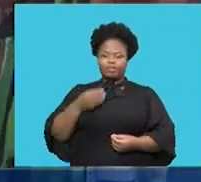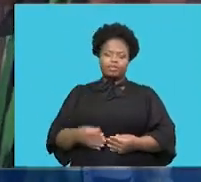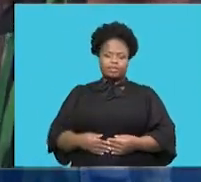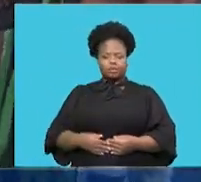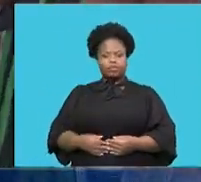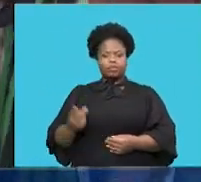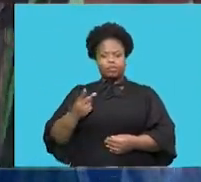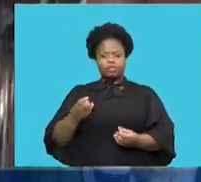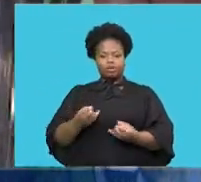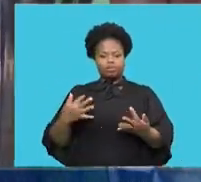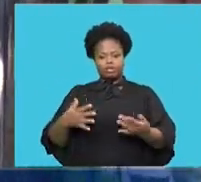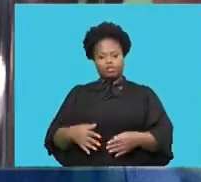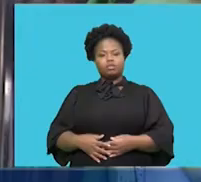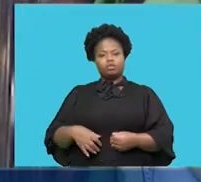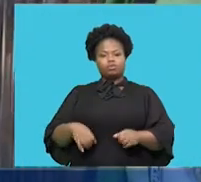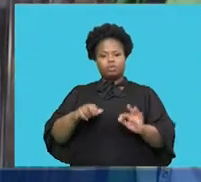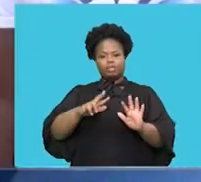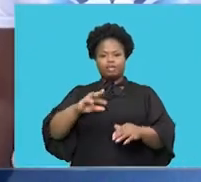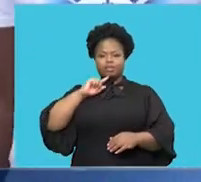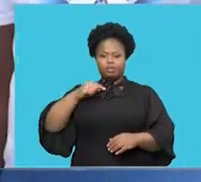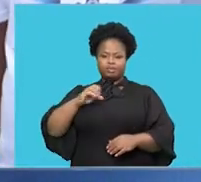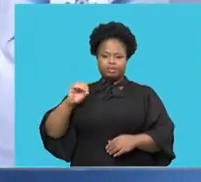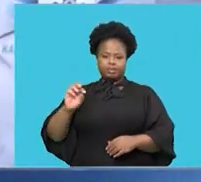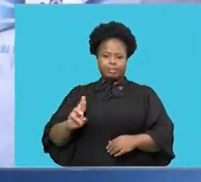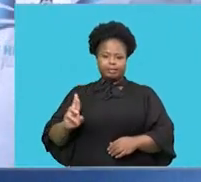tse 180.